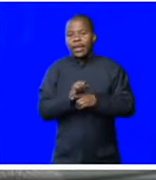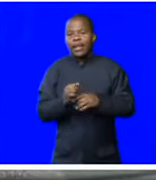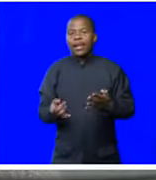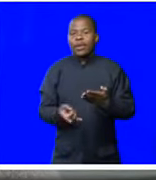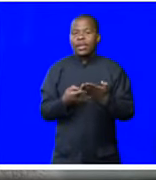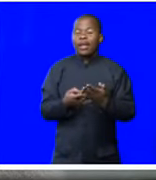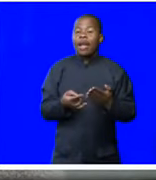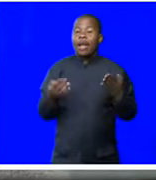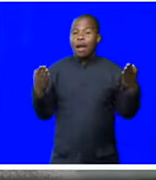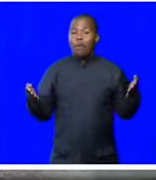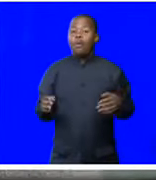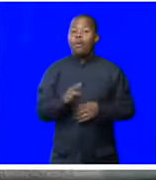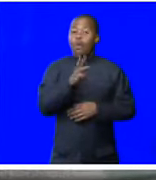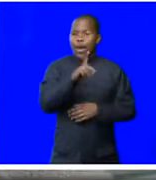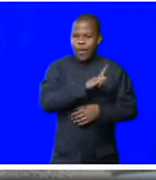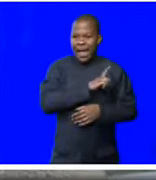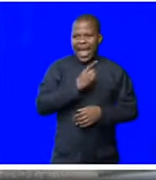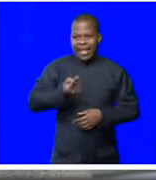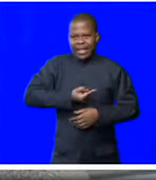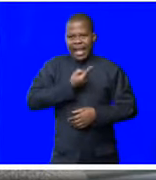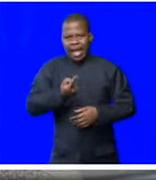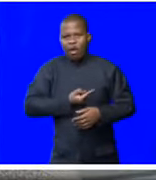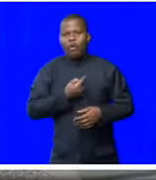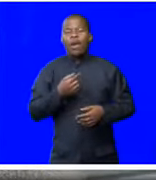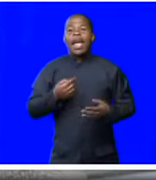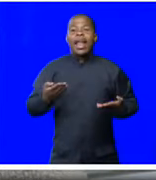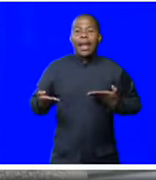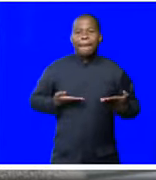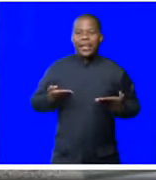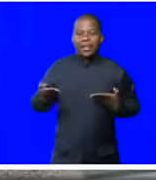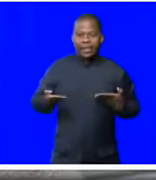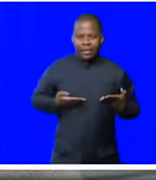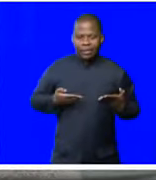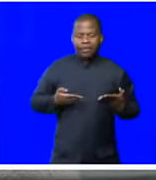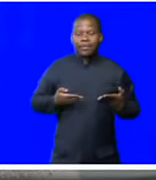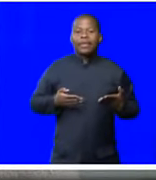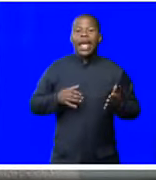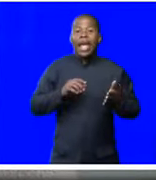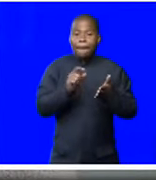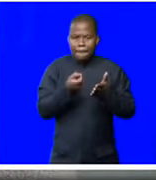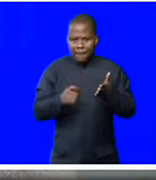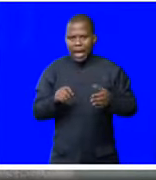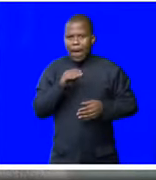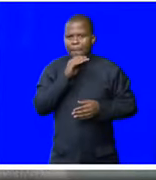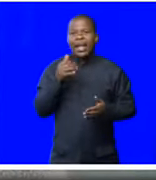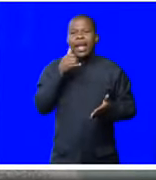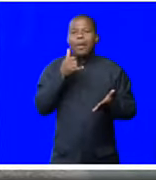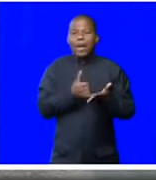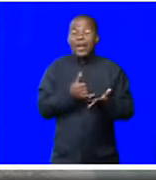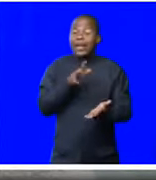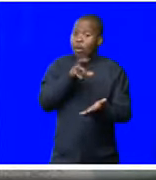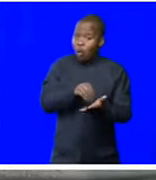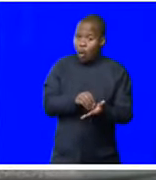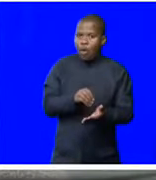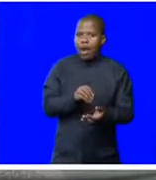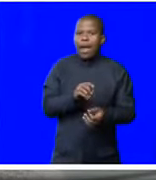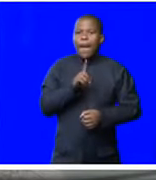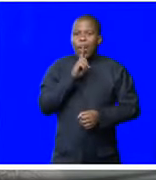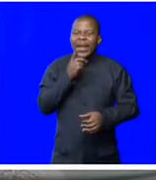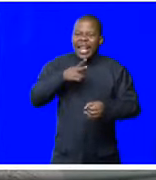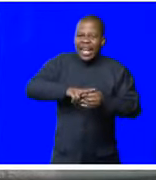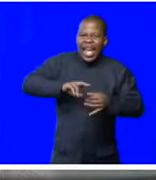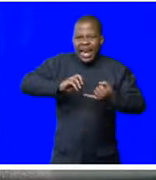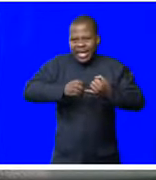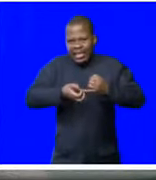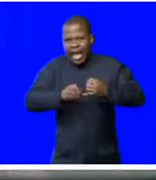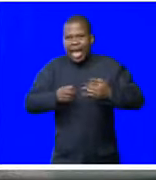le workshop lena ngoba ngimuntu loke wazama ku-register le business nginalo liphepha le-business but nje